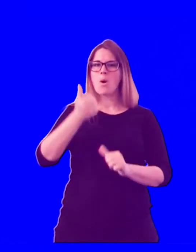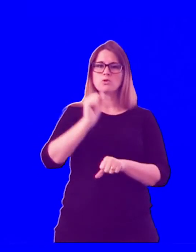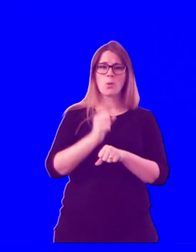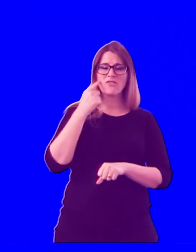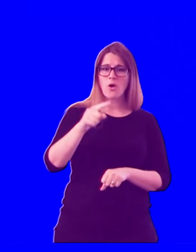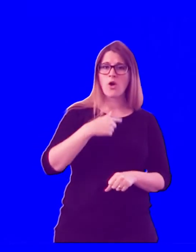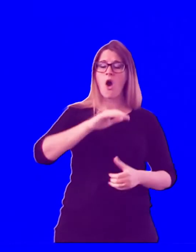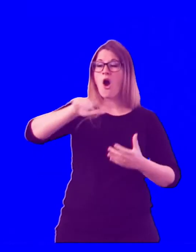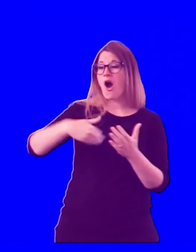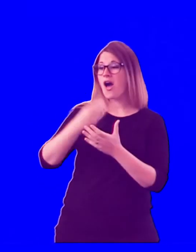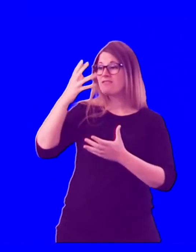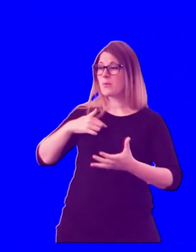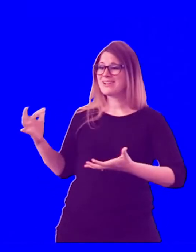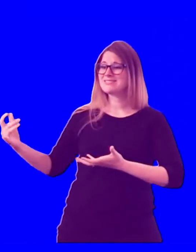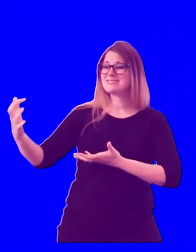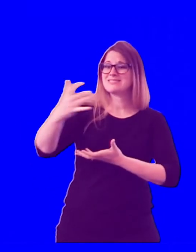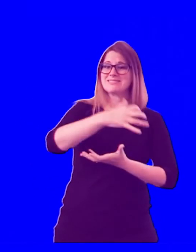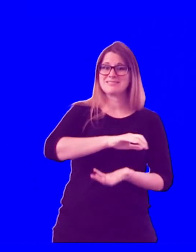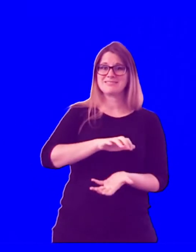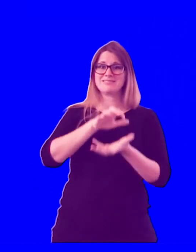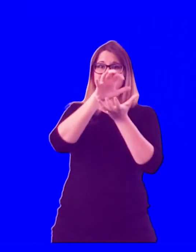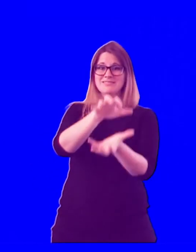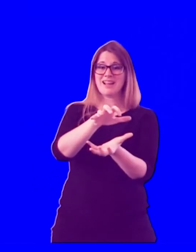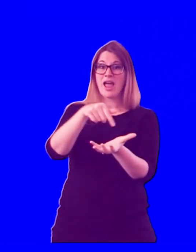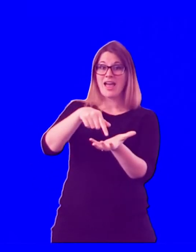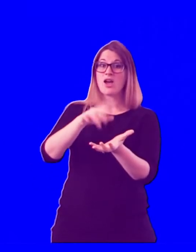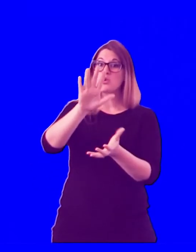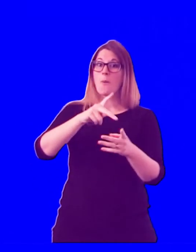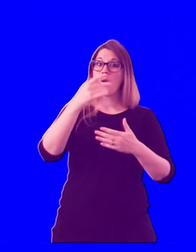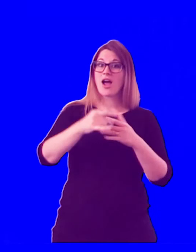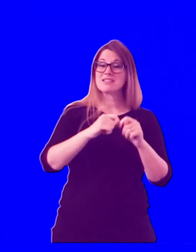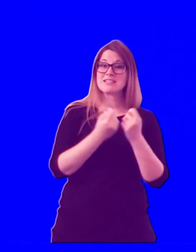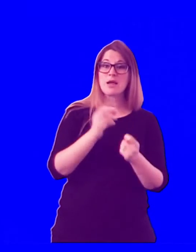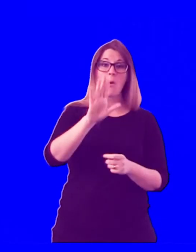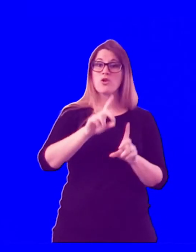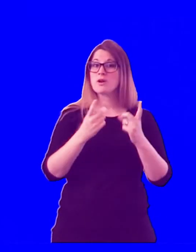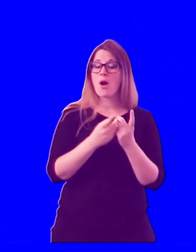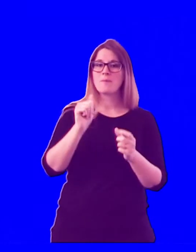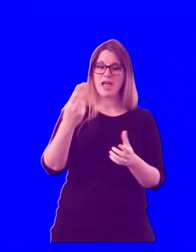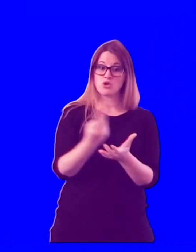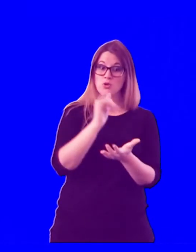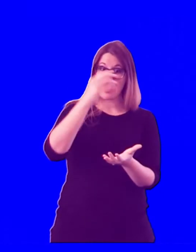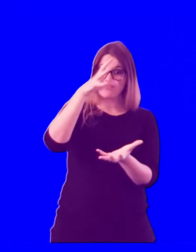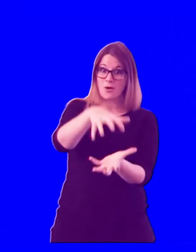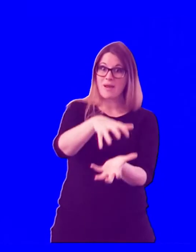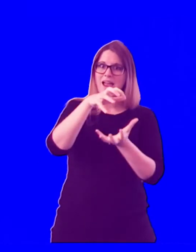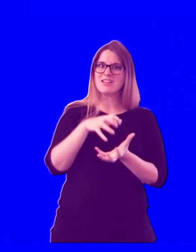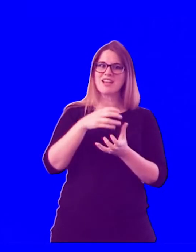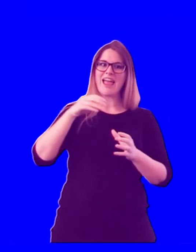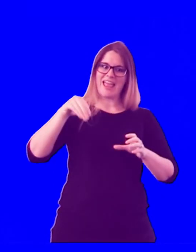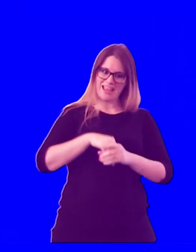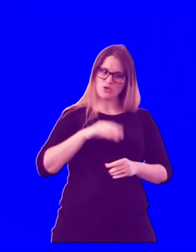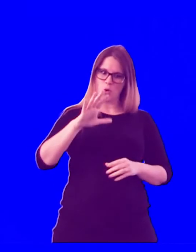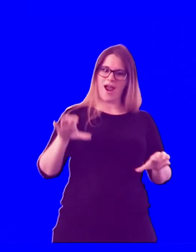brought together all of the information and packaged it in a way where your project teams, where your departments can infuse that information into an active